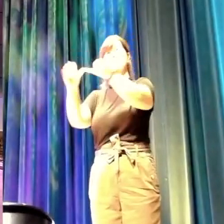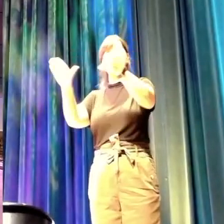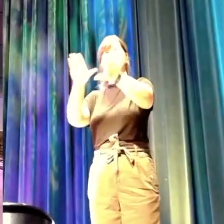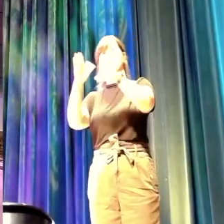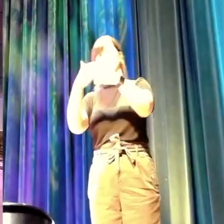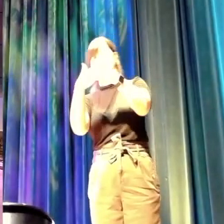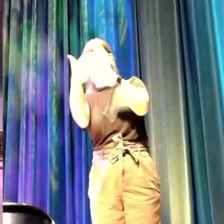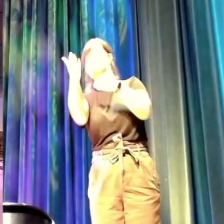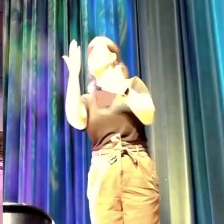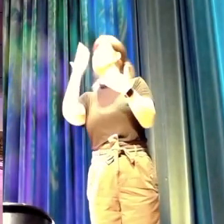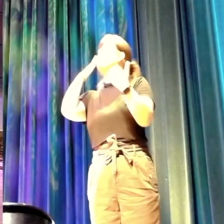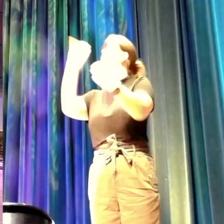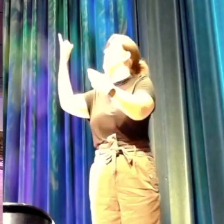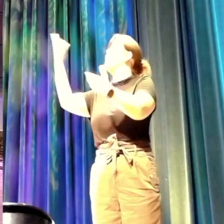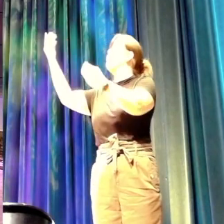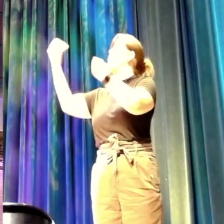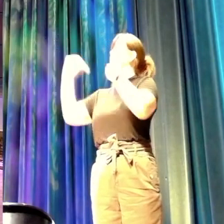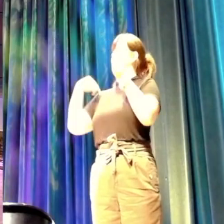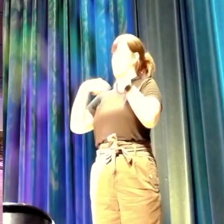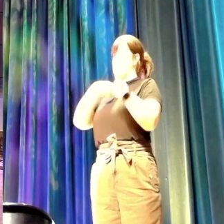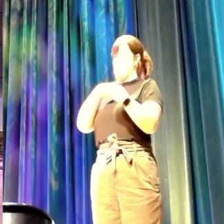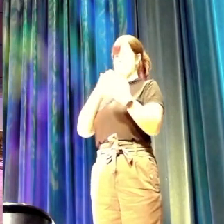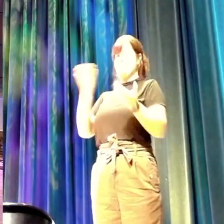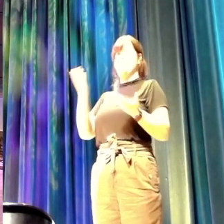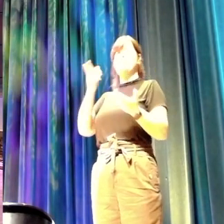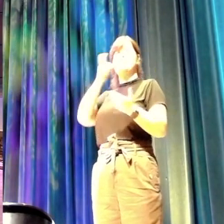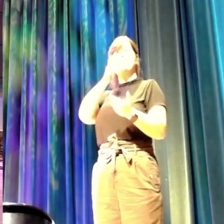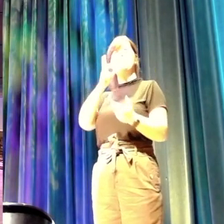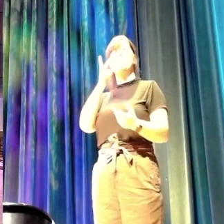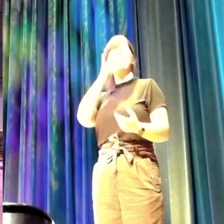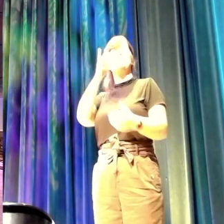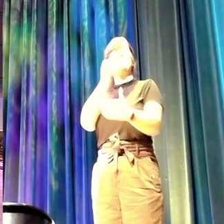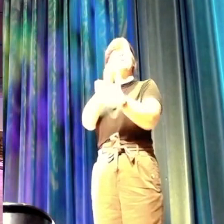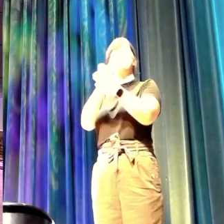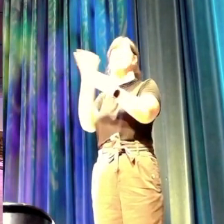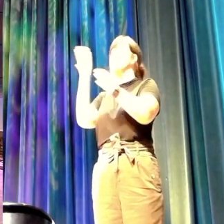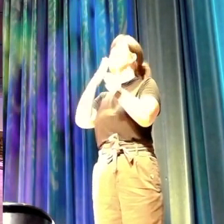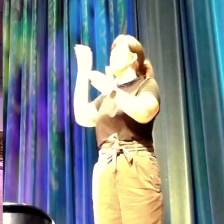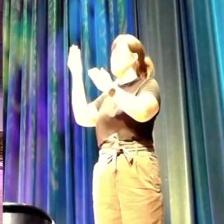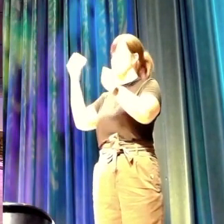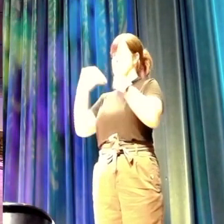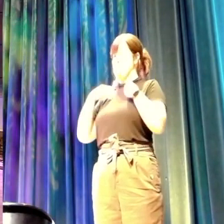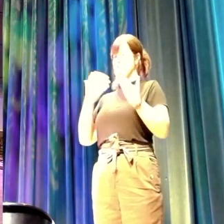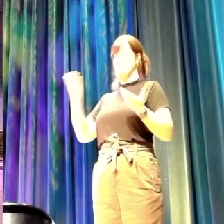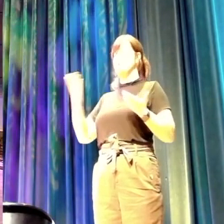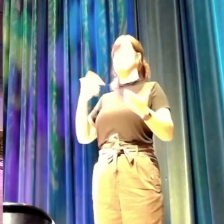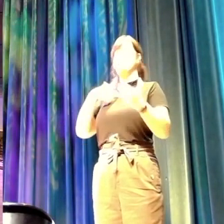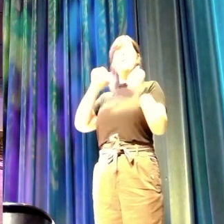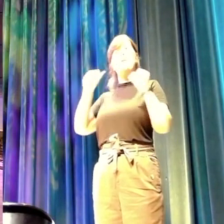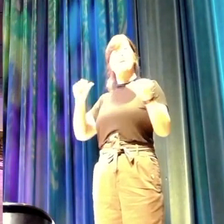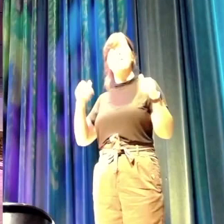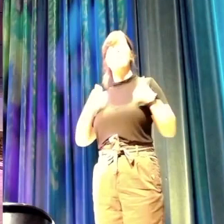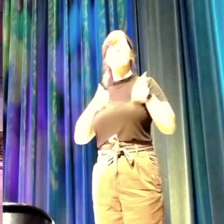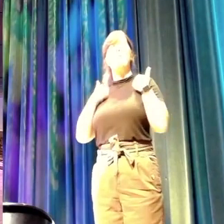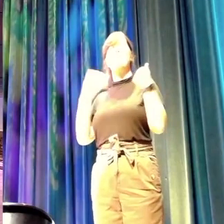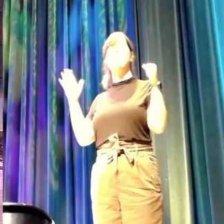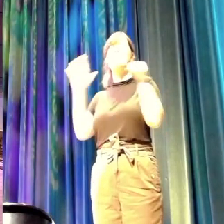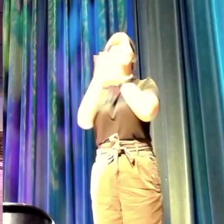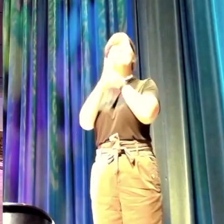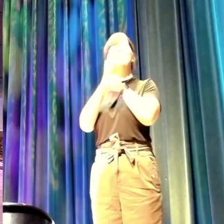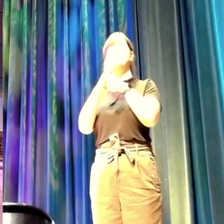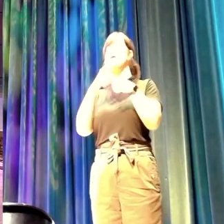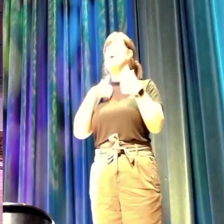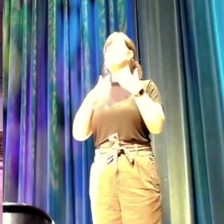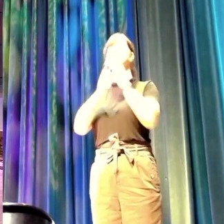for the service that you've rendered unto us who are visually impaired, Lord God, that we can carry out and live a full and productive